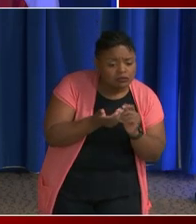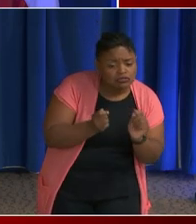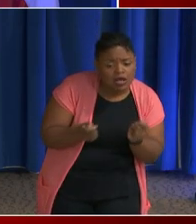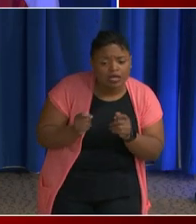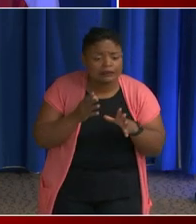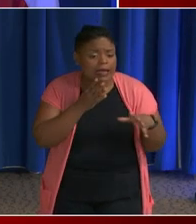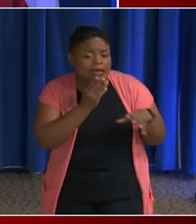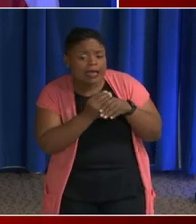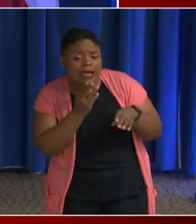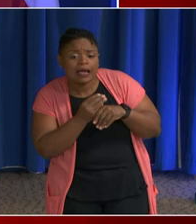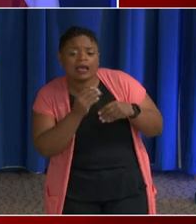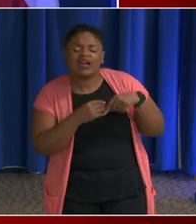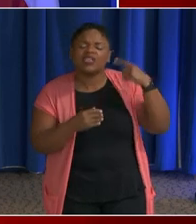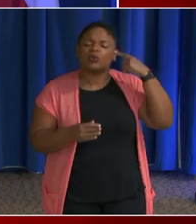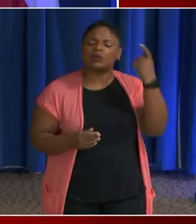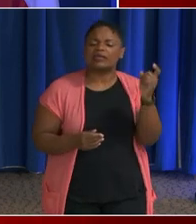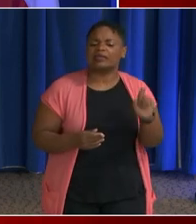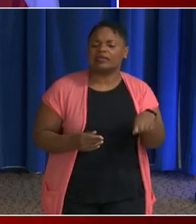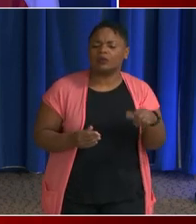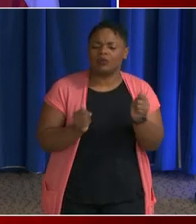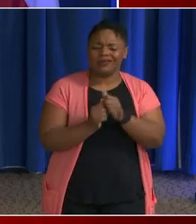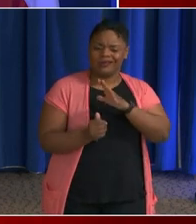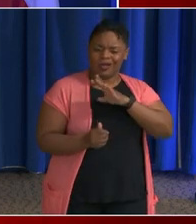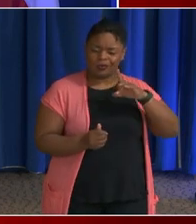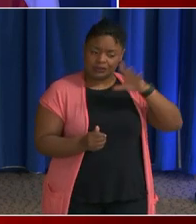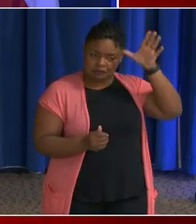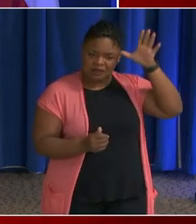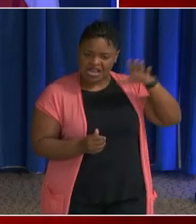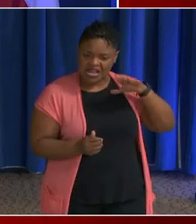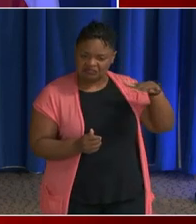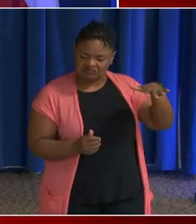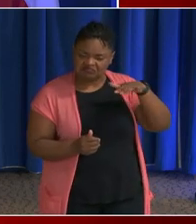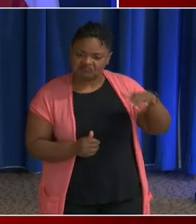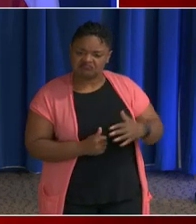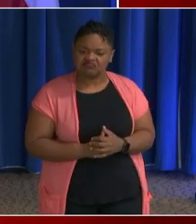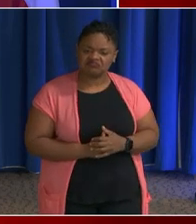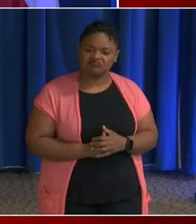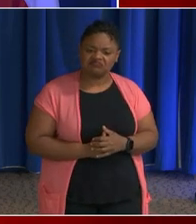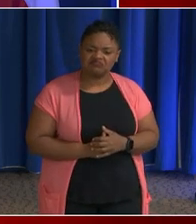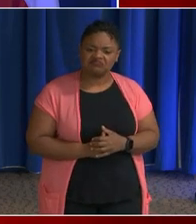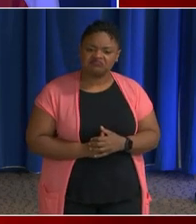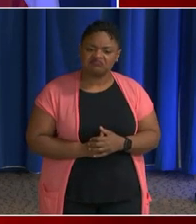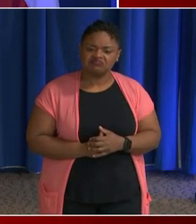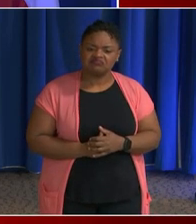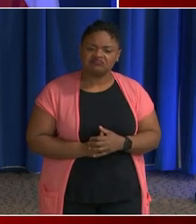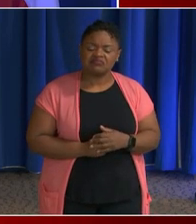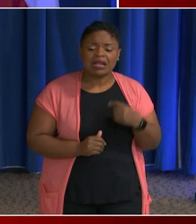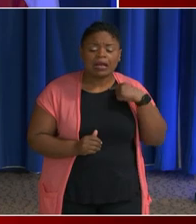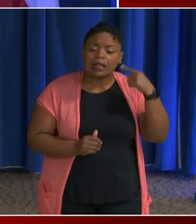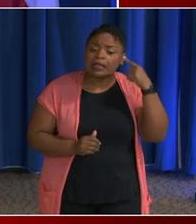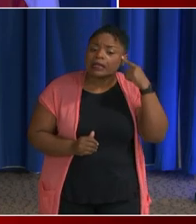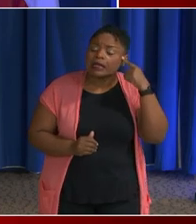think we need with the council member. I think by and large so far, the